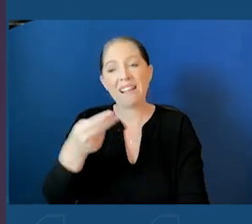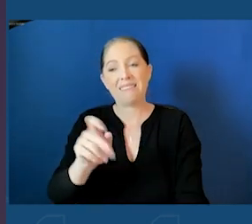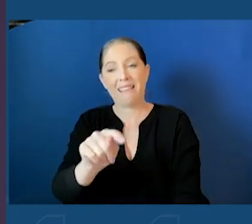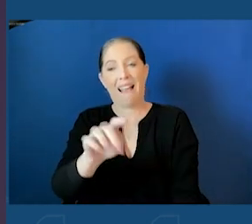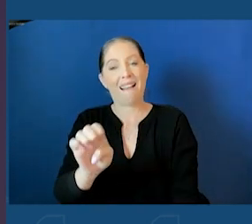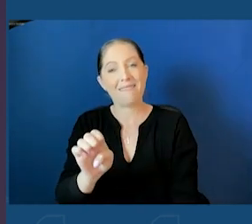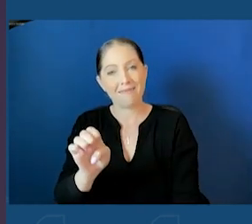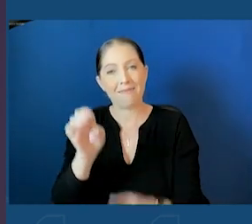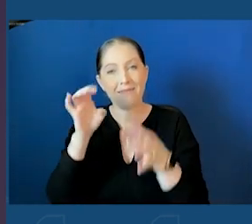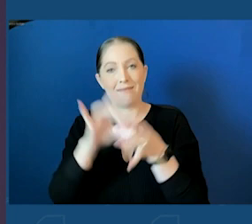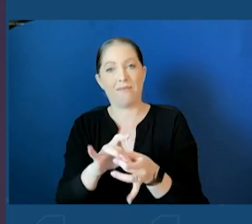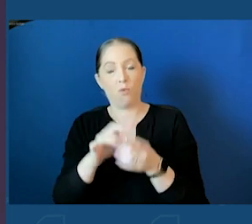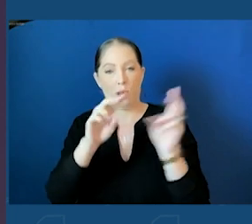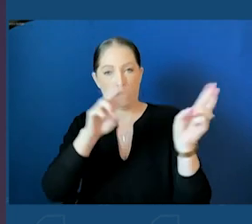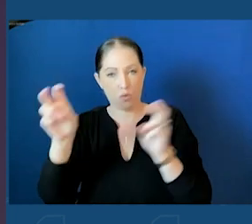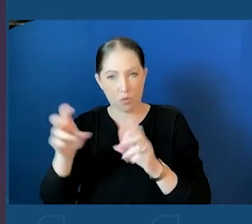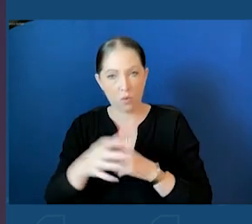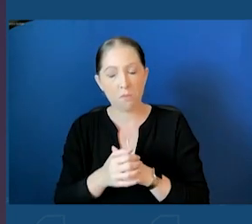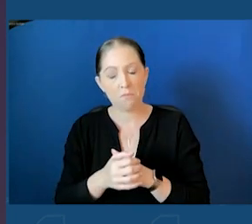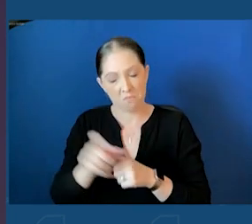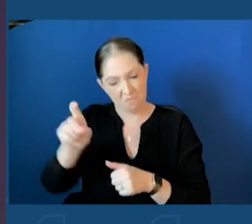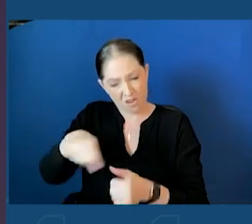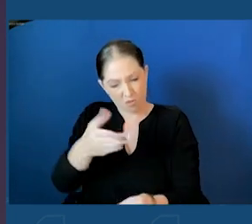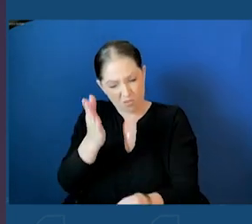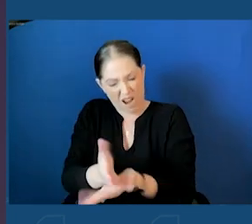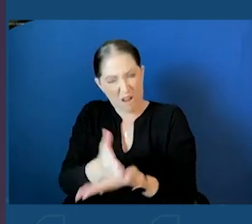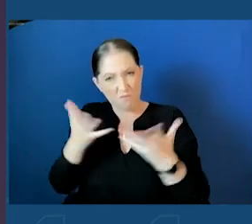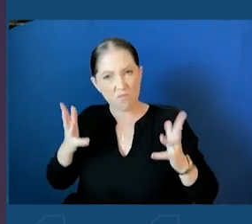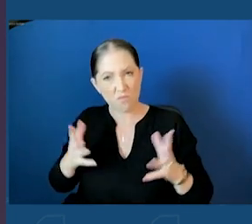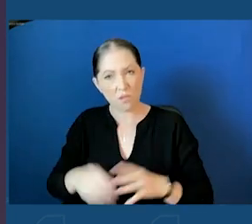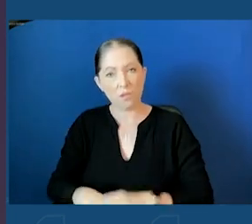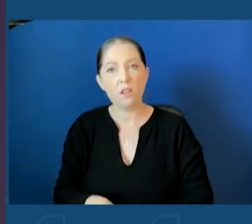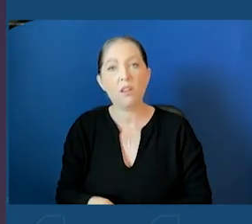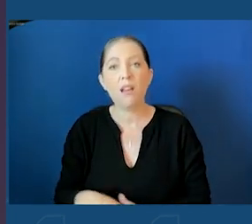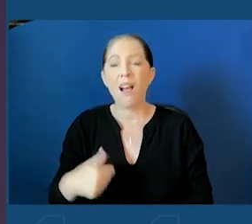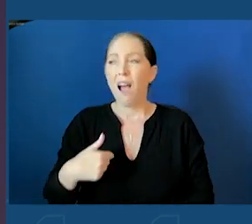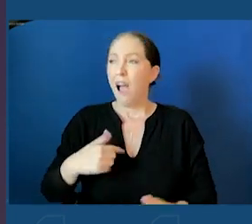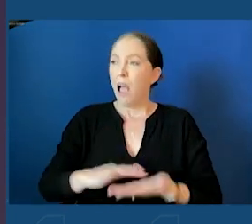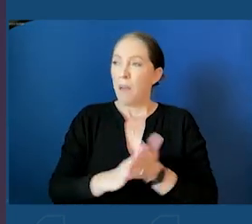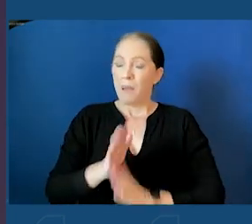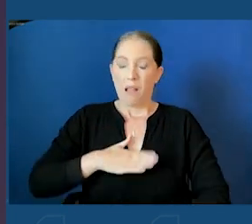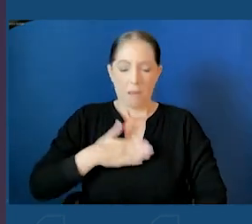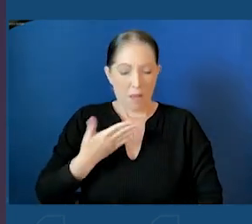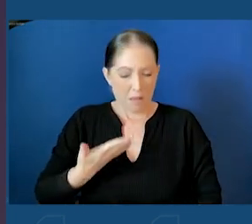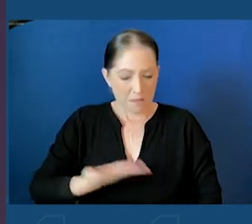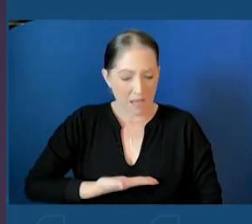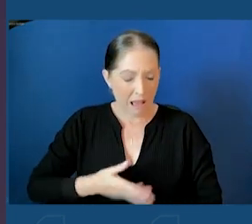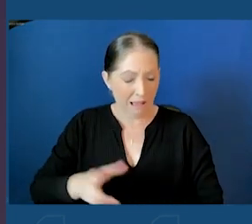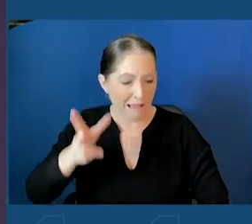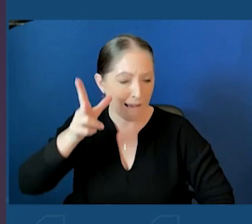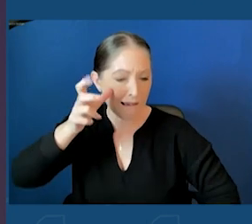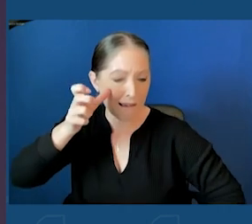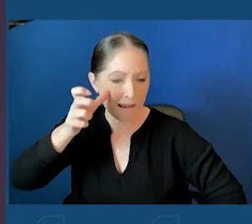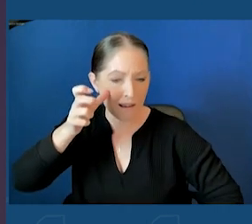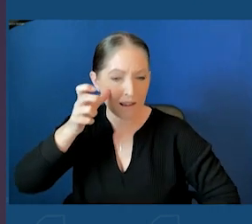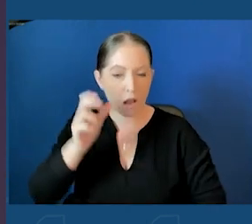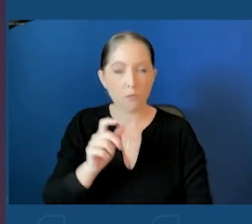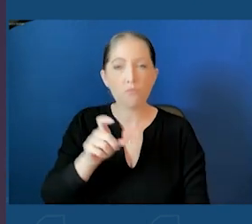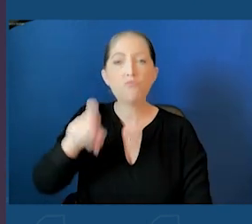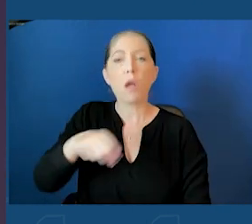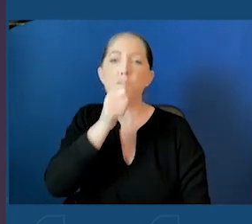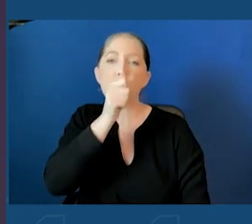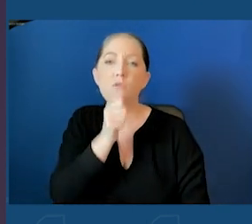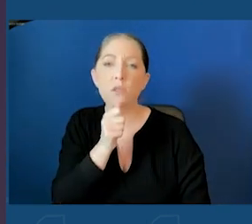stop. And I get very upset when I hear the word, we've got to be tolerant. We don't have to